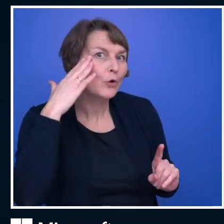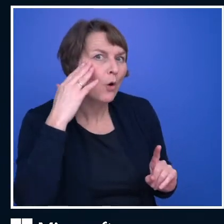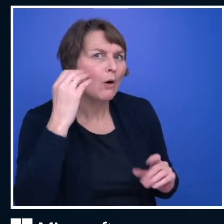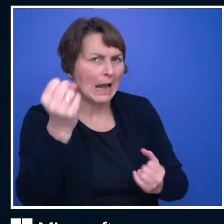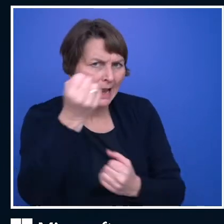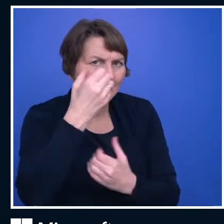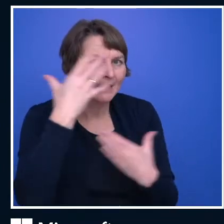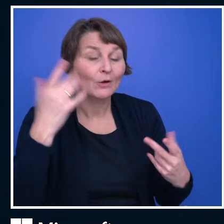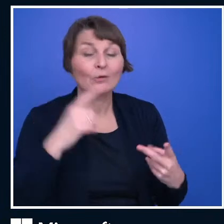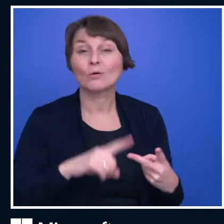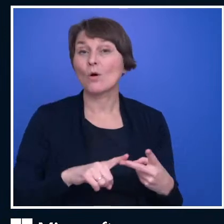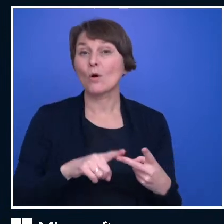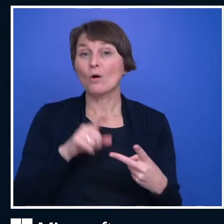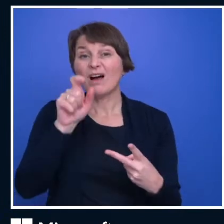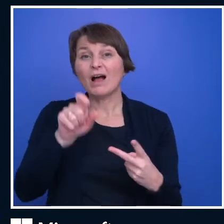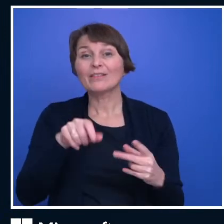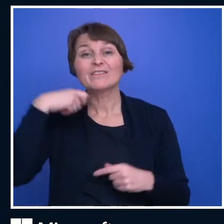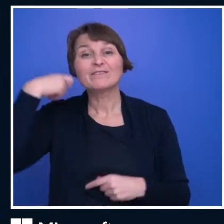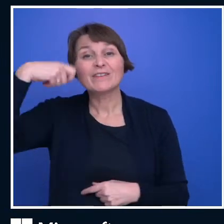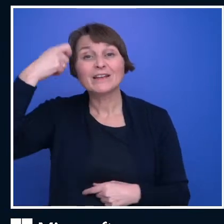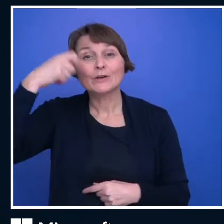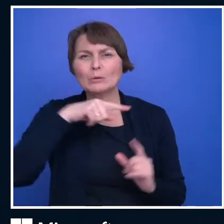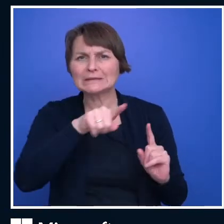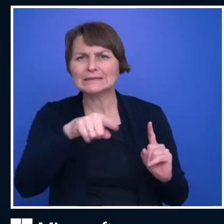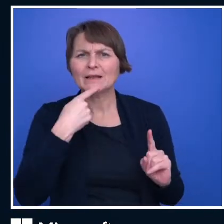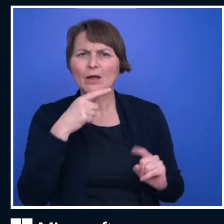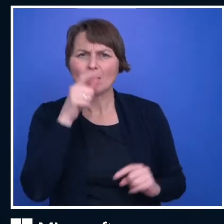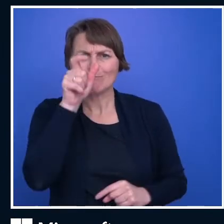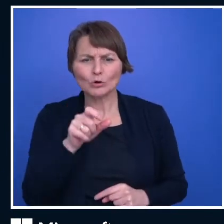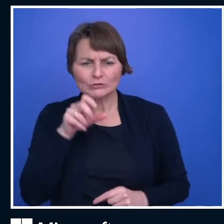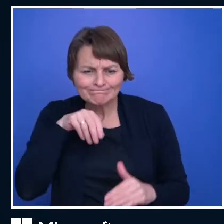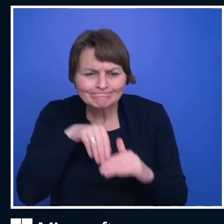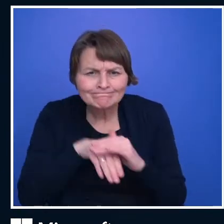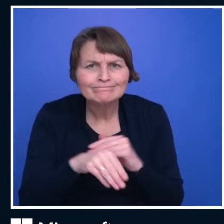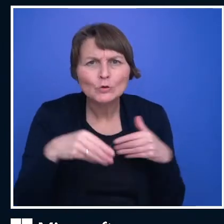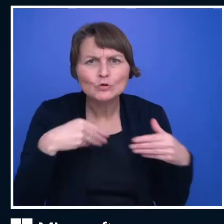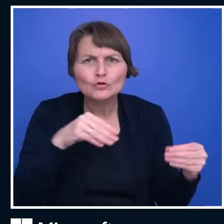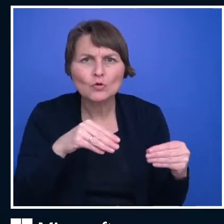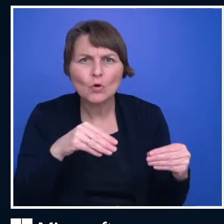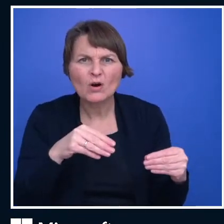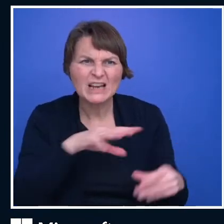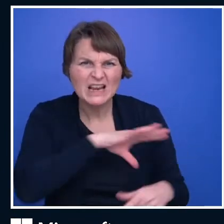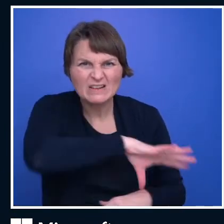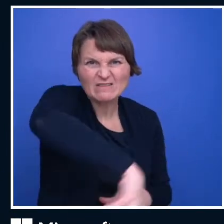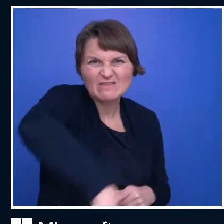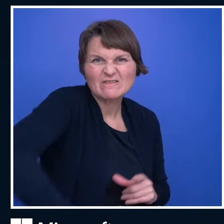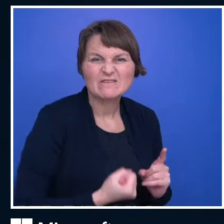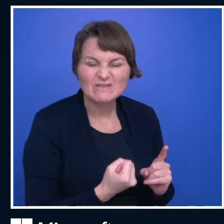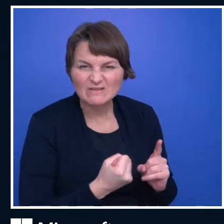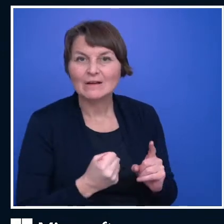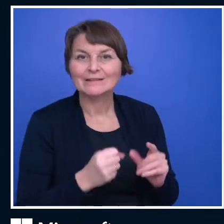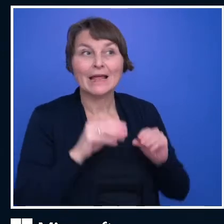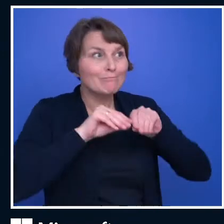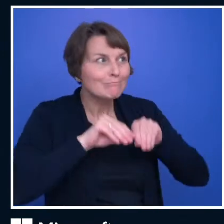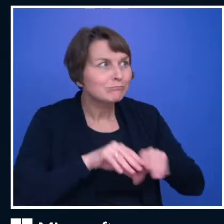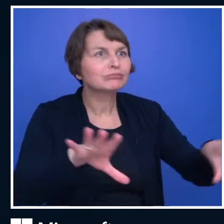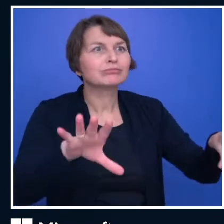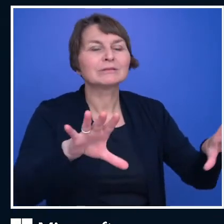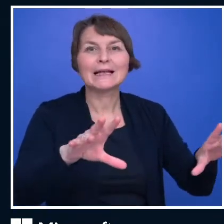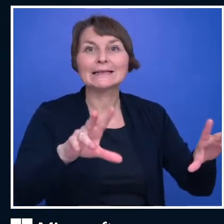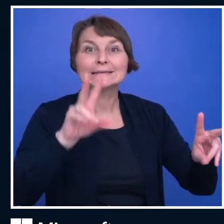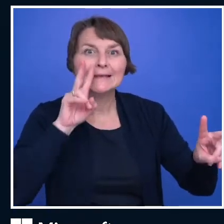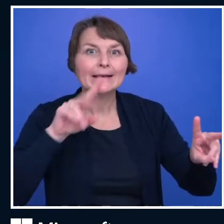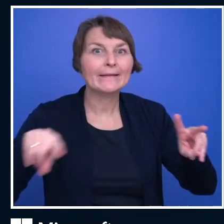will, again, post their face and say we're not sure who they are. And so about 50% of the citizens have